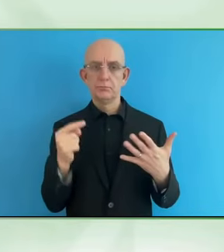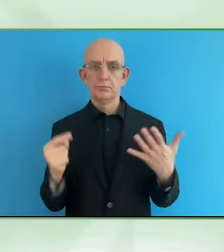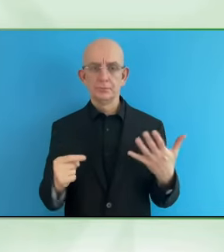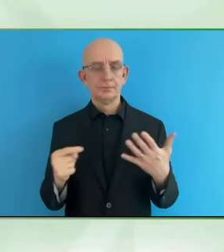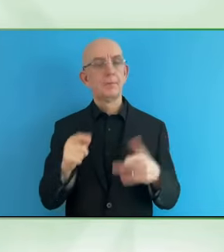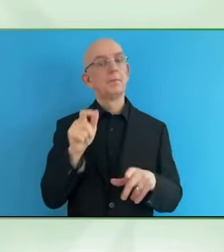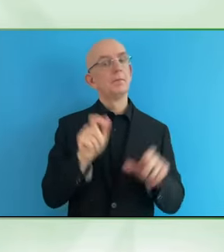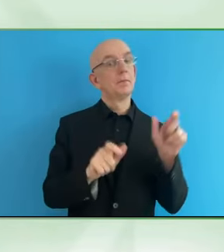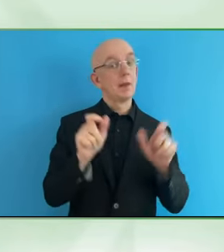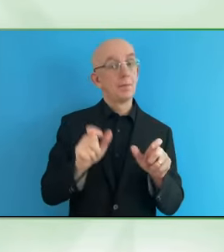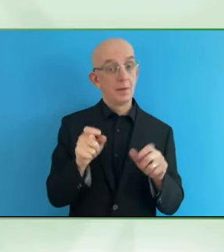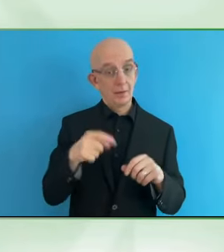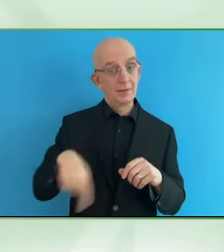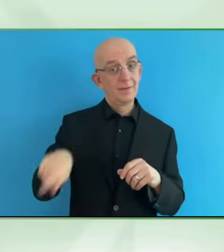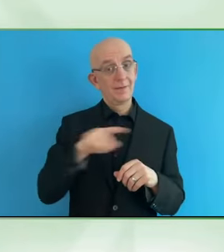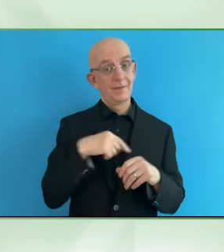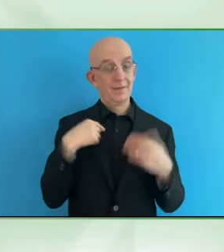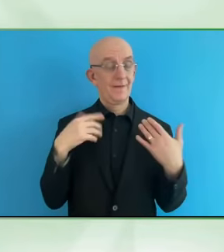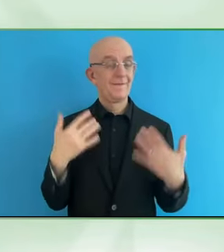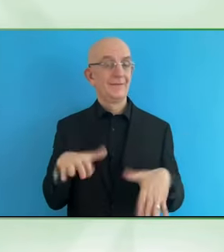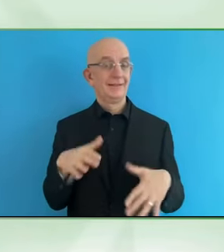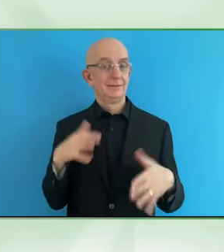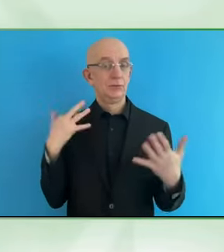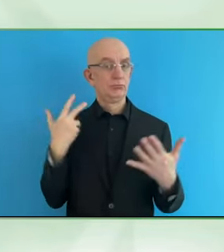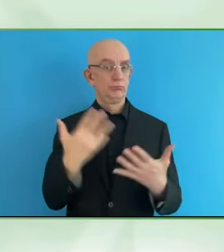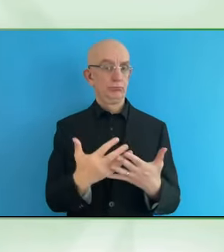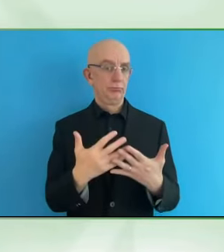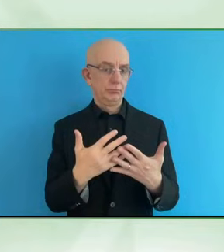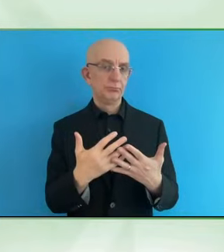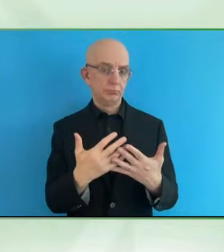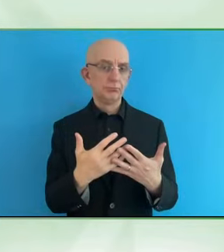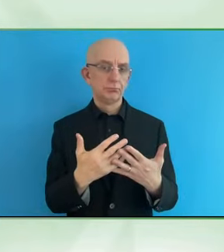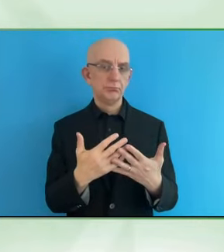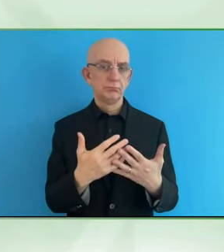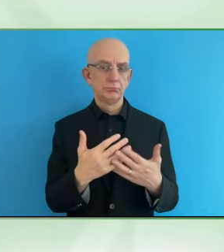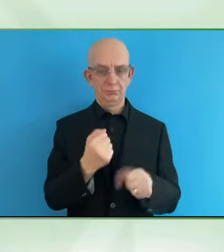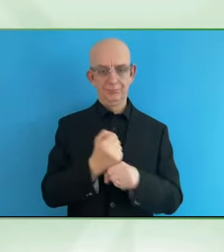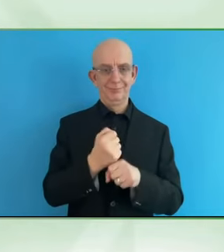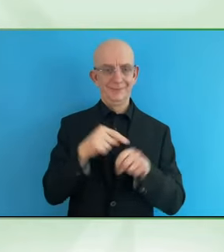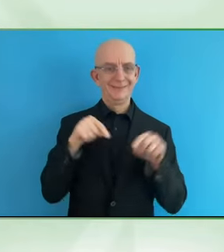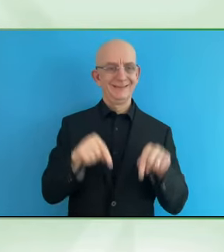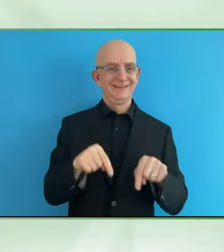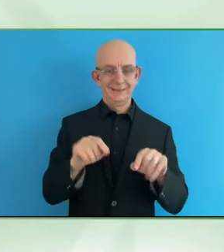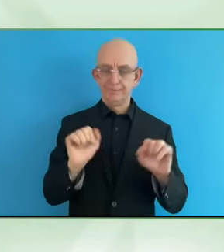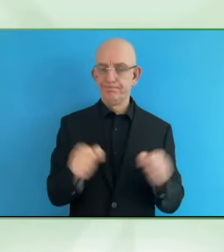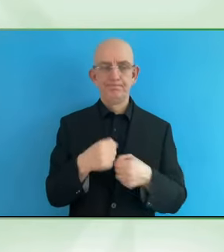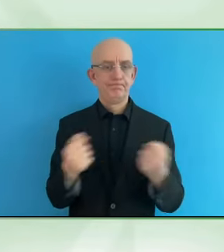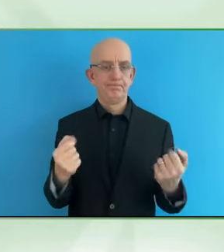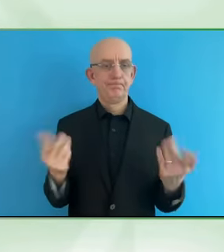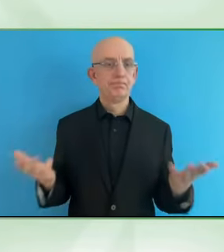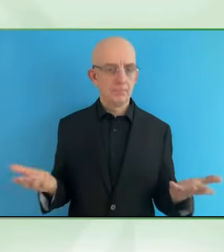that in Brazil, I might mispronounce this, but the Instituto